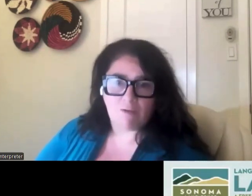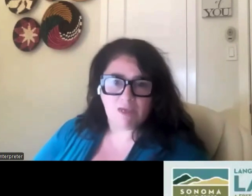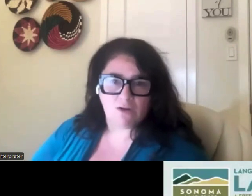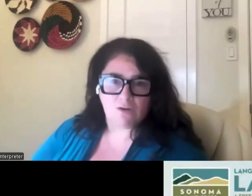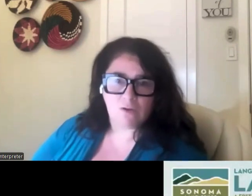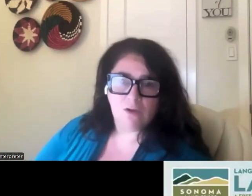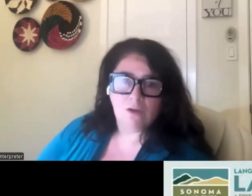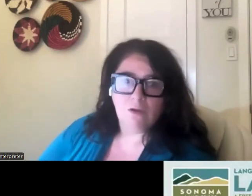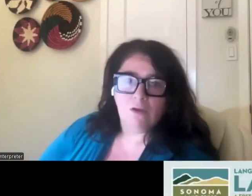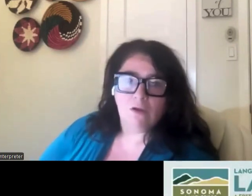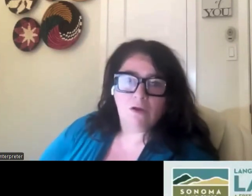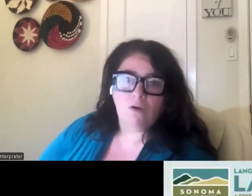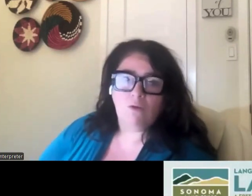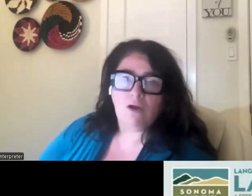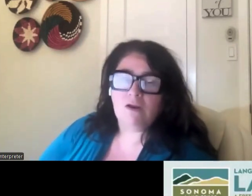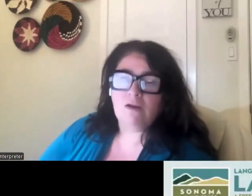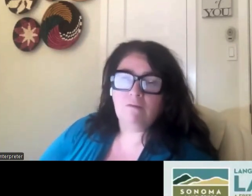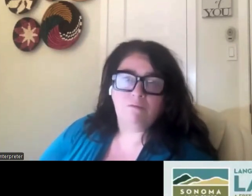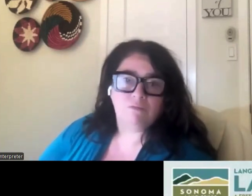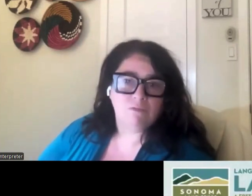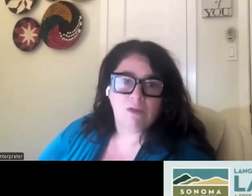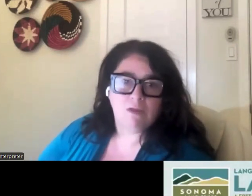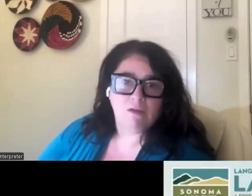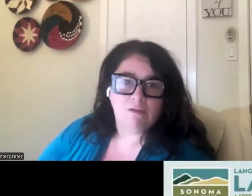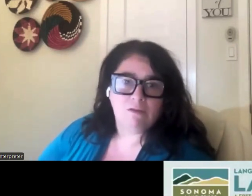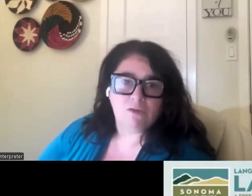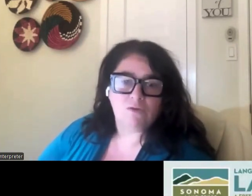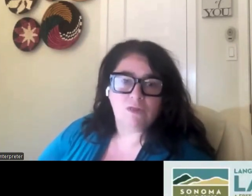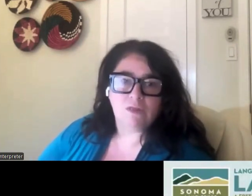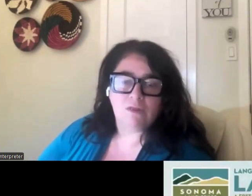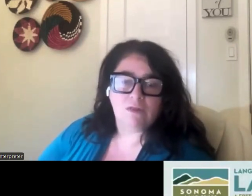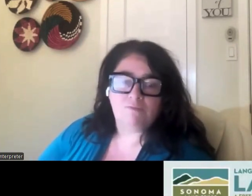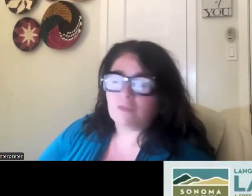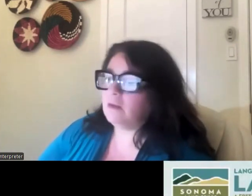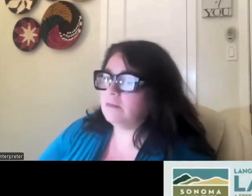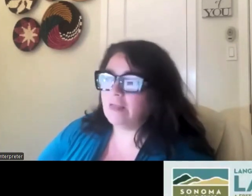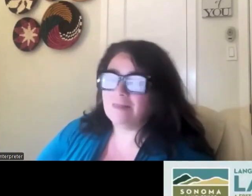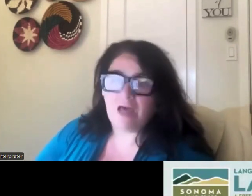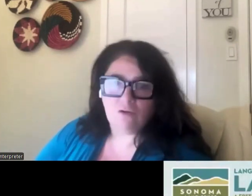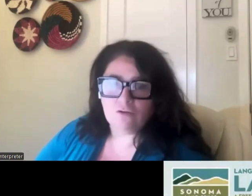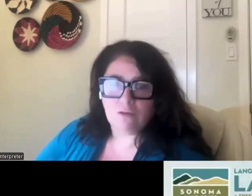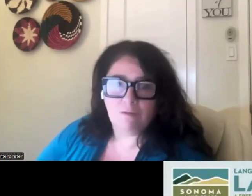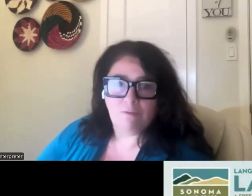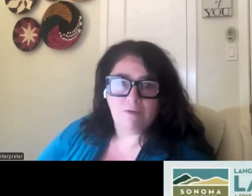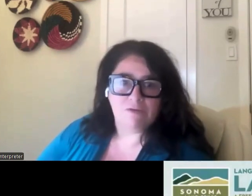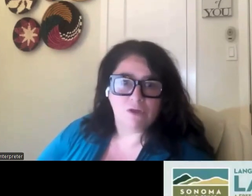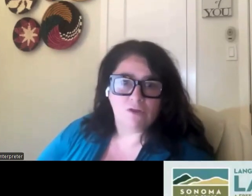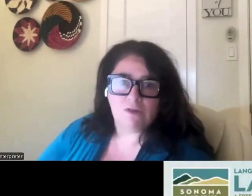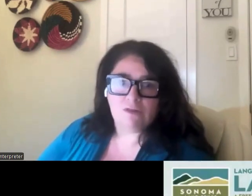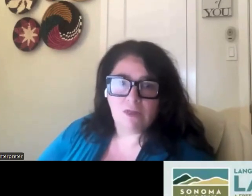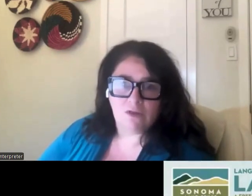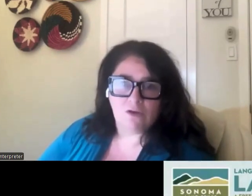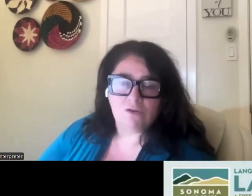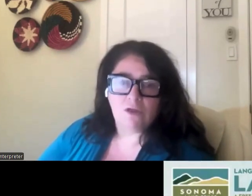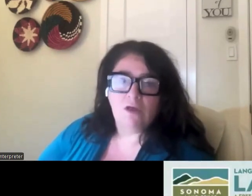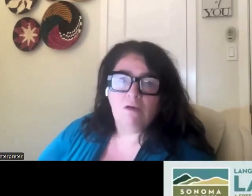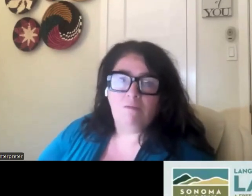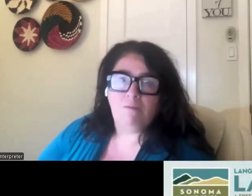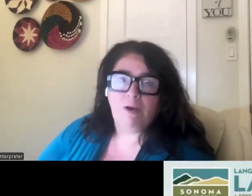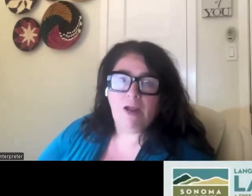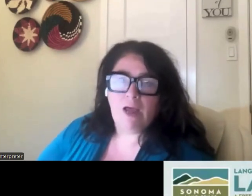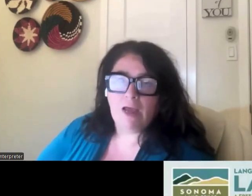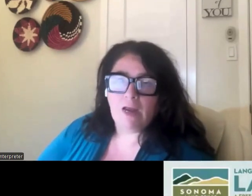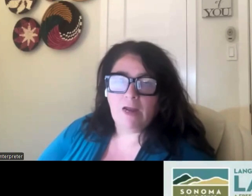been prescribed fire treatments that you can see visibly on the landscape? Have there been efforts to clear some of the really dense